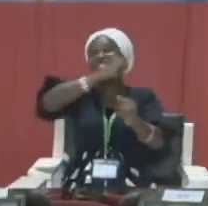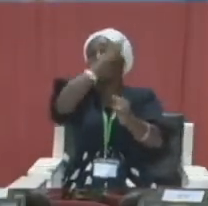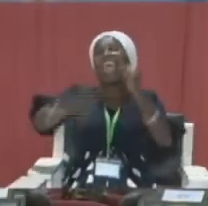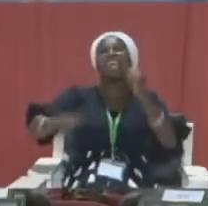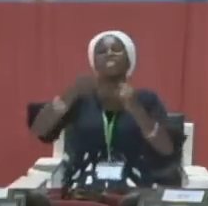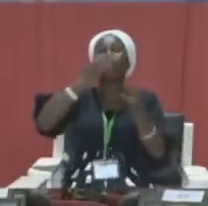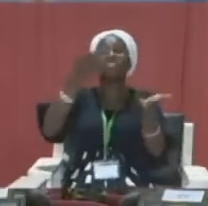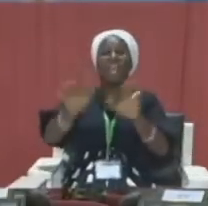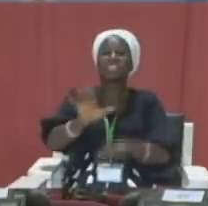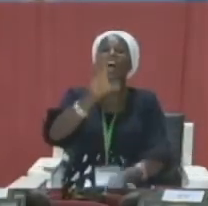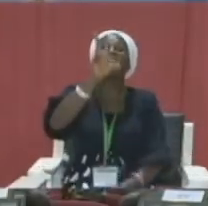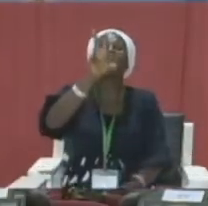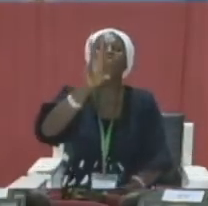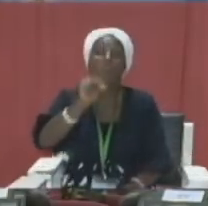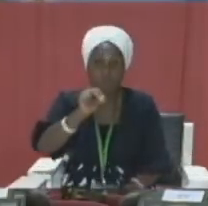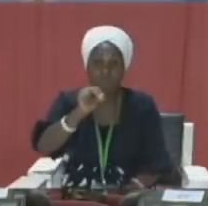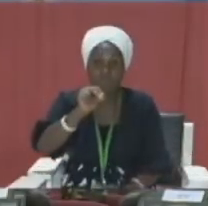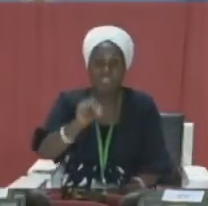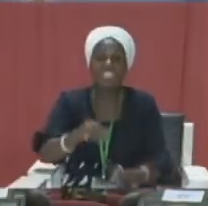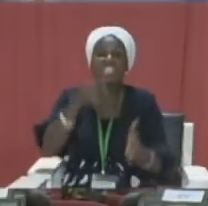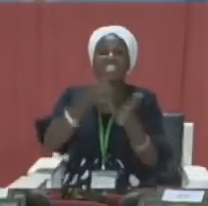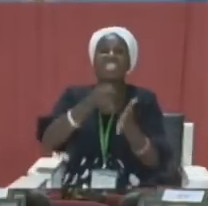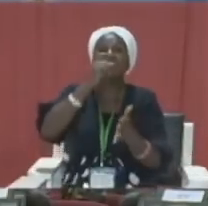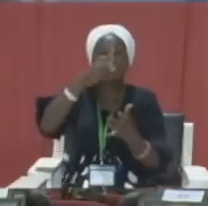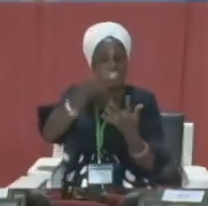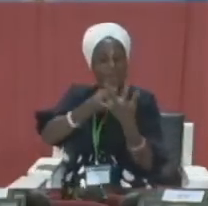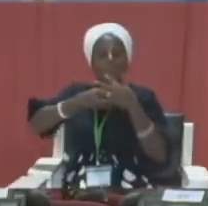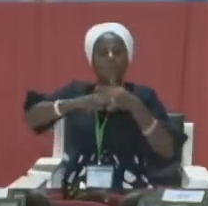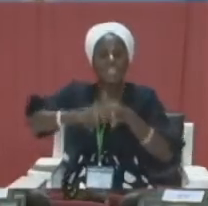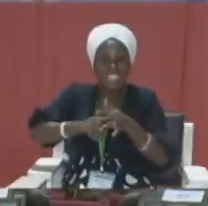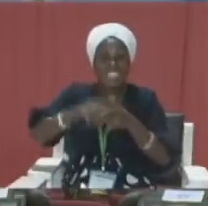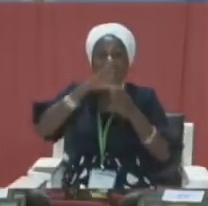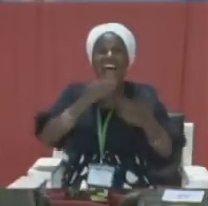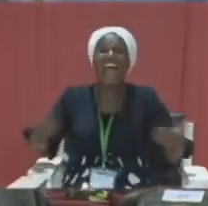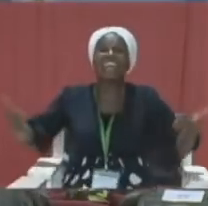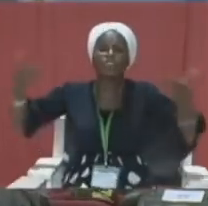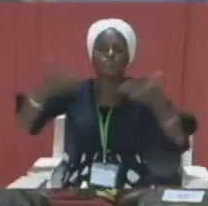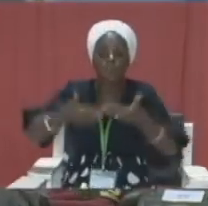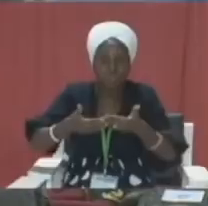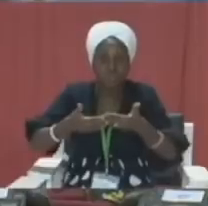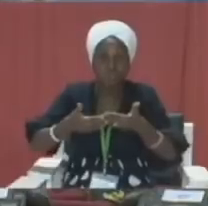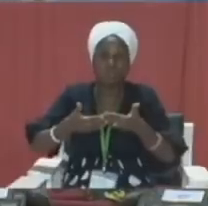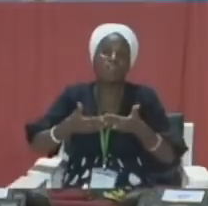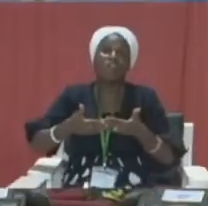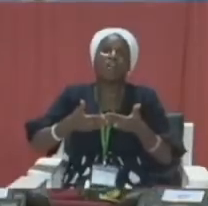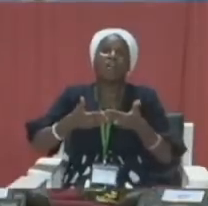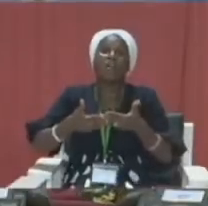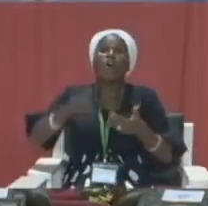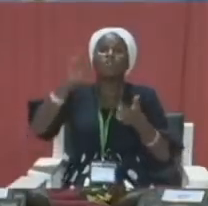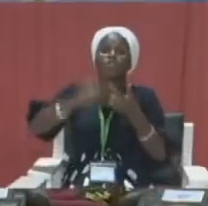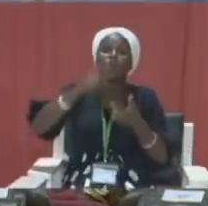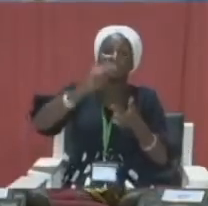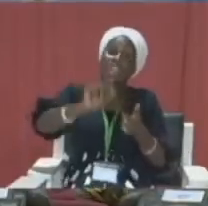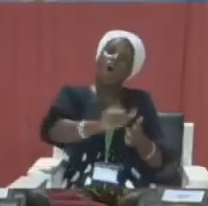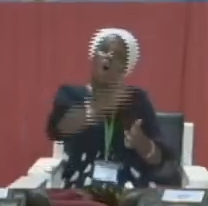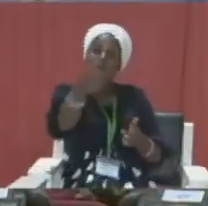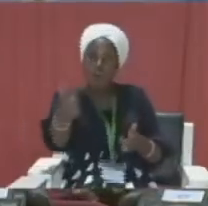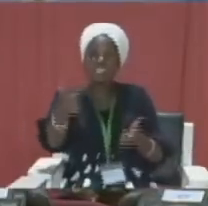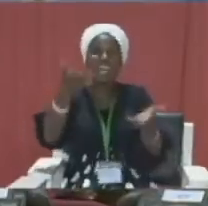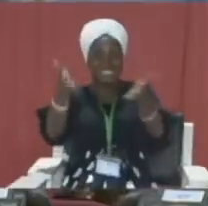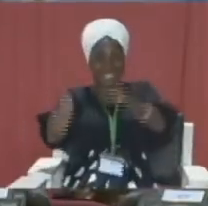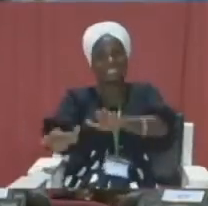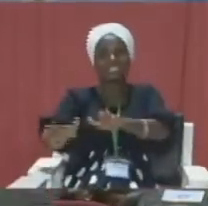No, it is the beginning and introduction to the other death